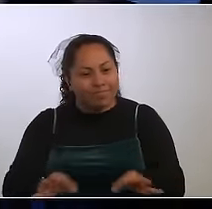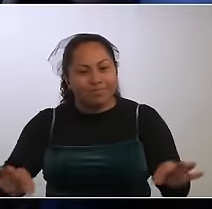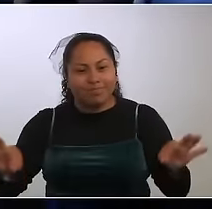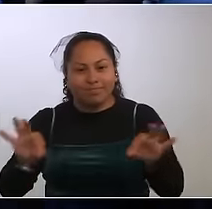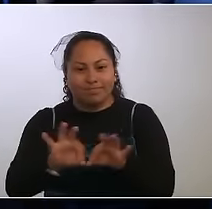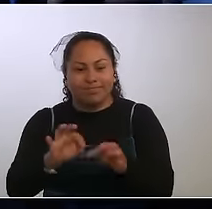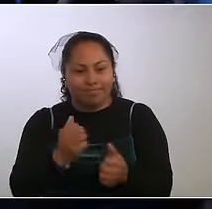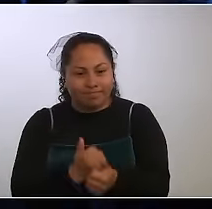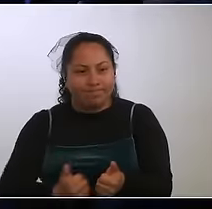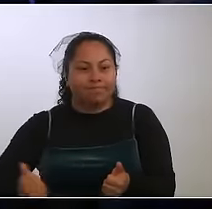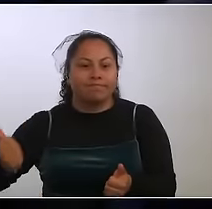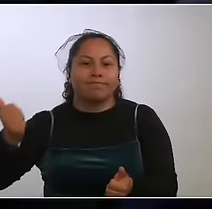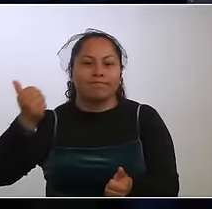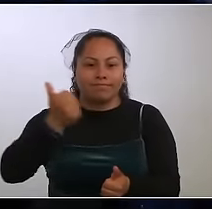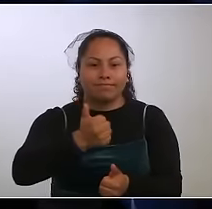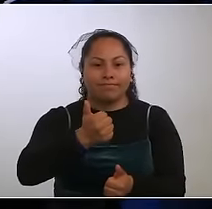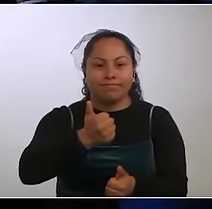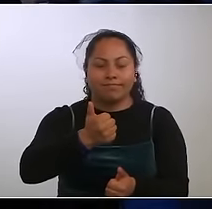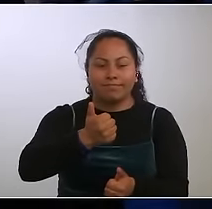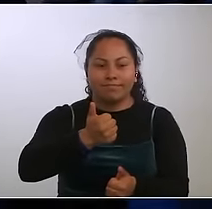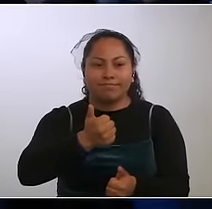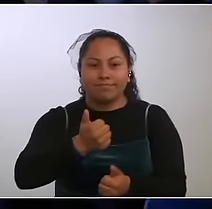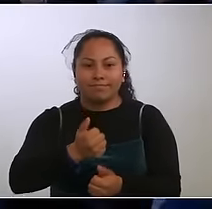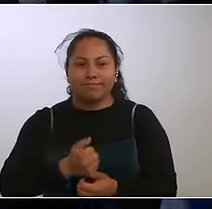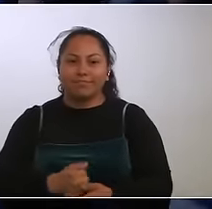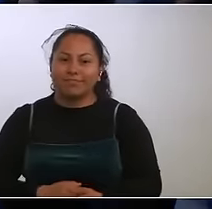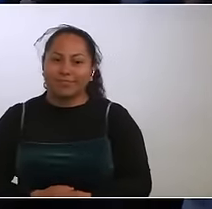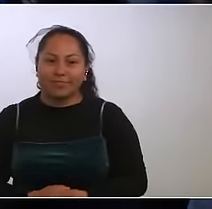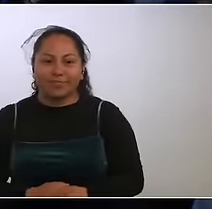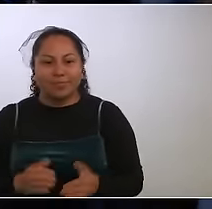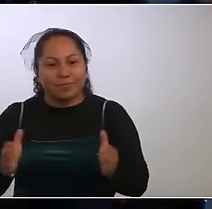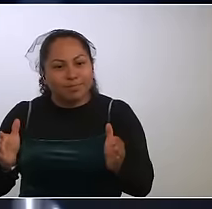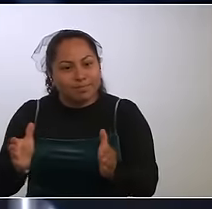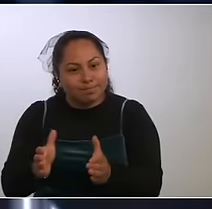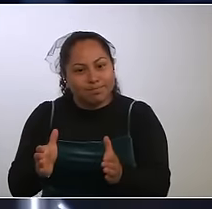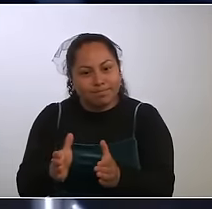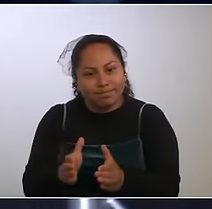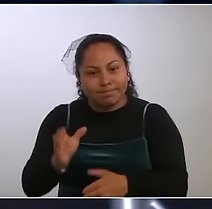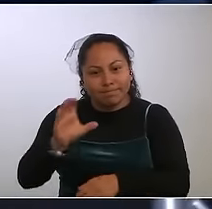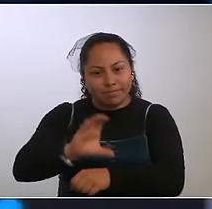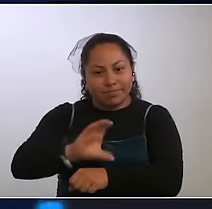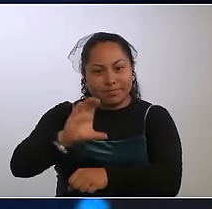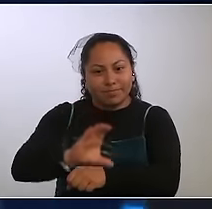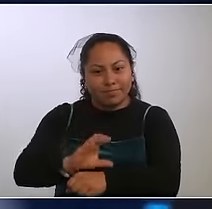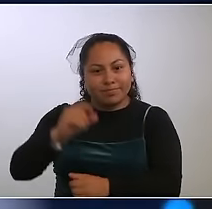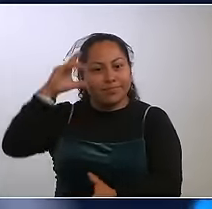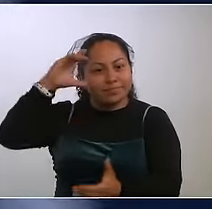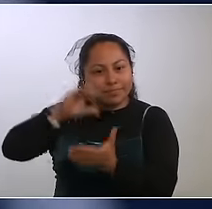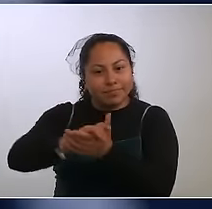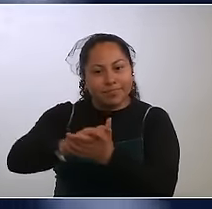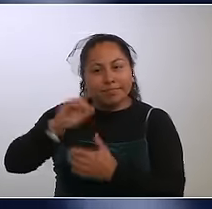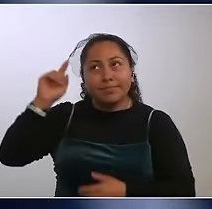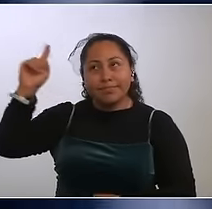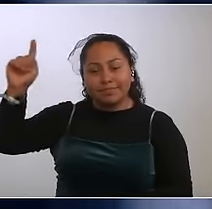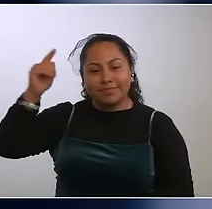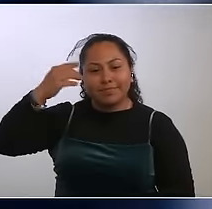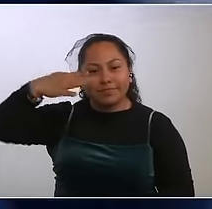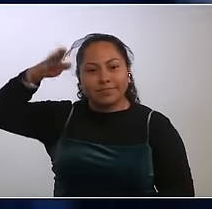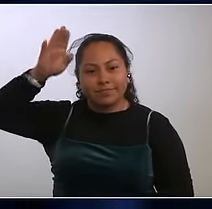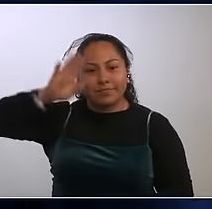So, todo pastor de iglesia pequeña, créele a Dios. Algo grande está sucediendo en esta hora en la